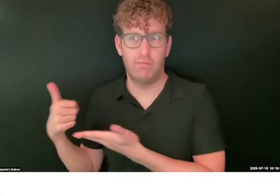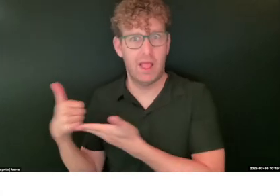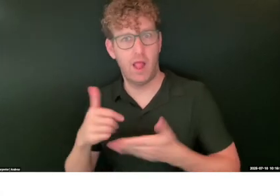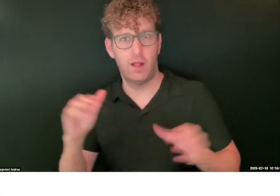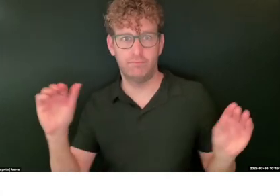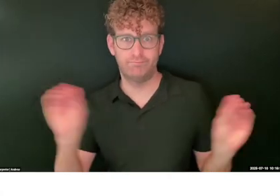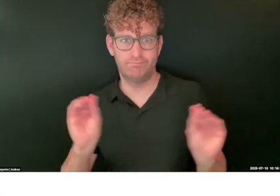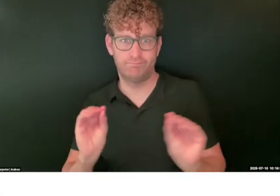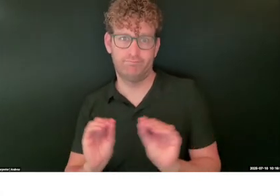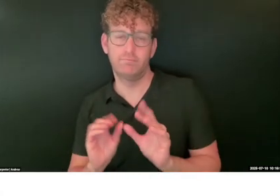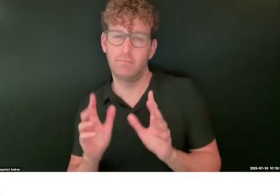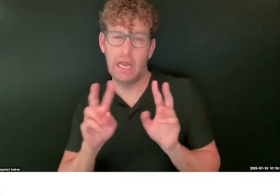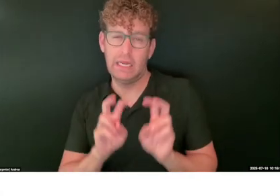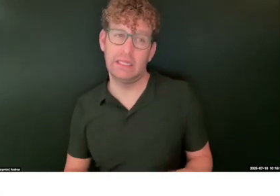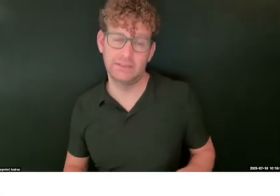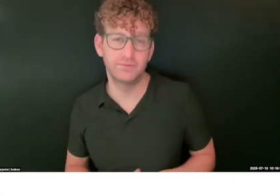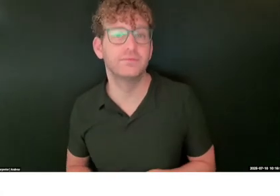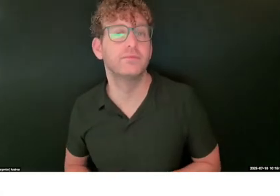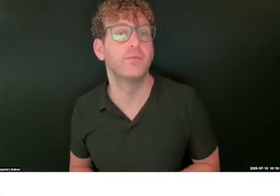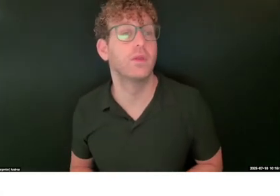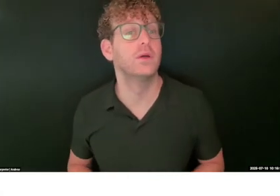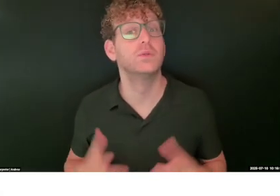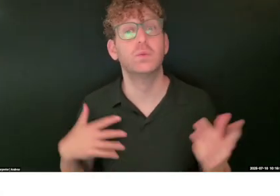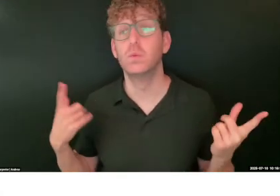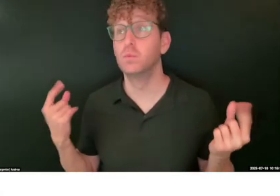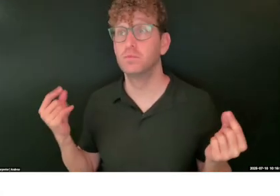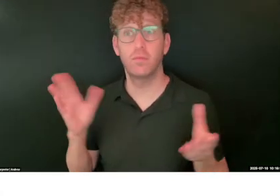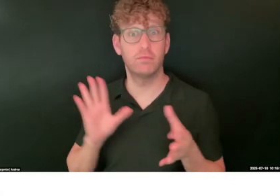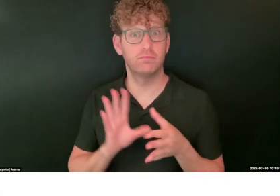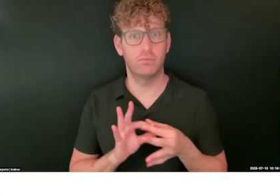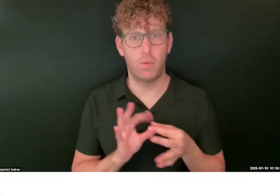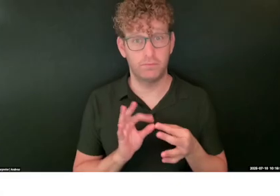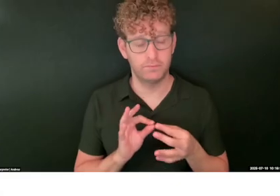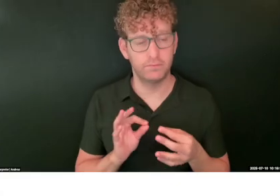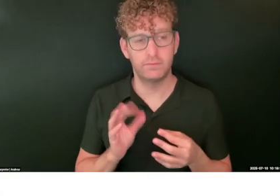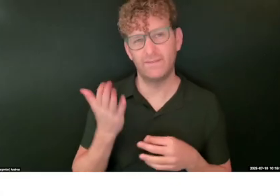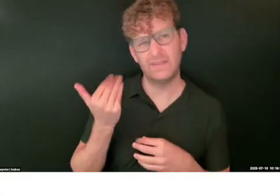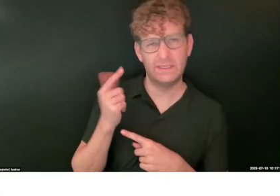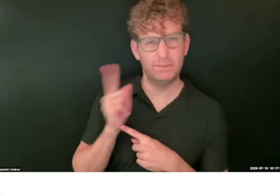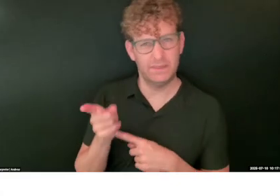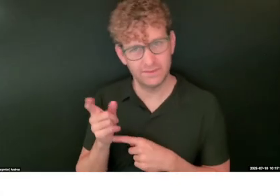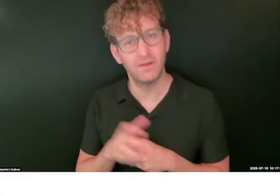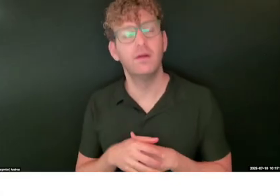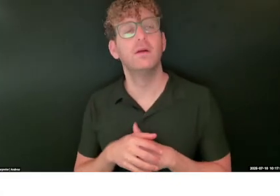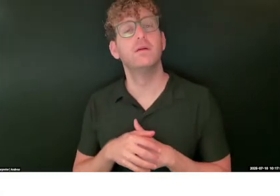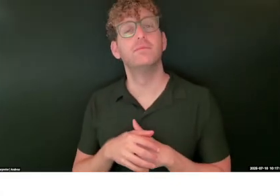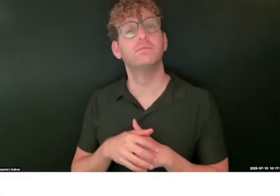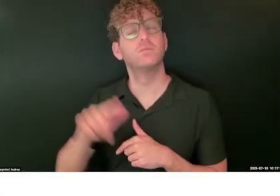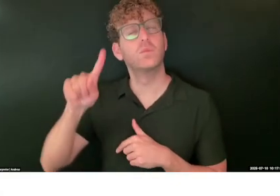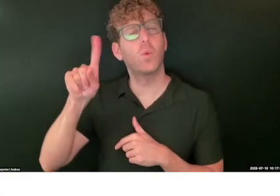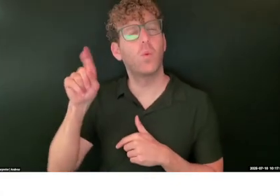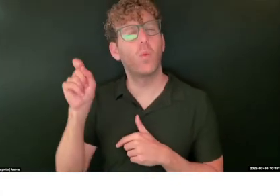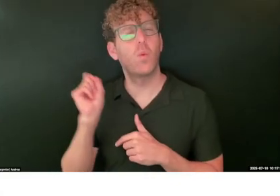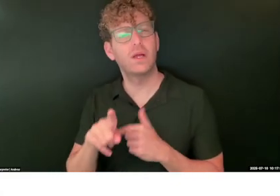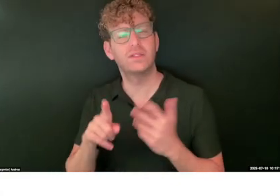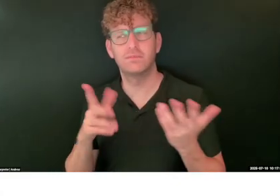What we're going to be talking about for the next 15 minutes or so is this question: do the incentives